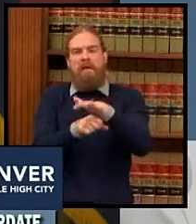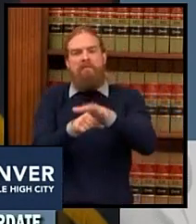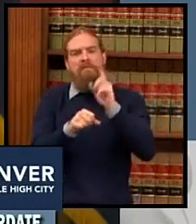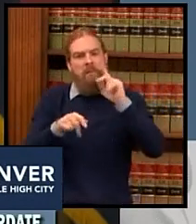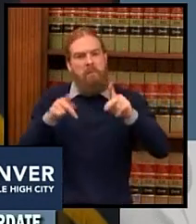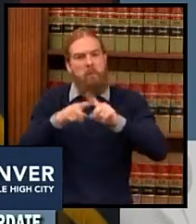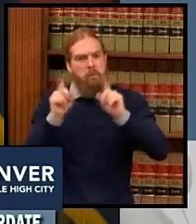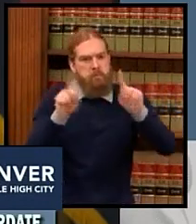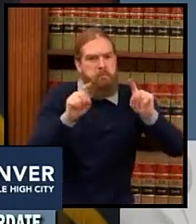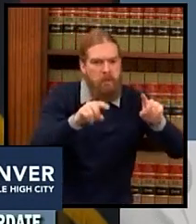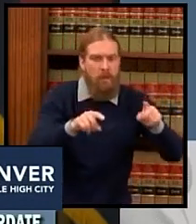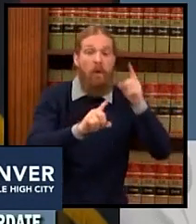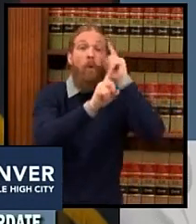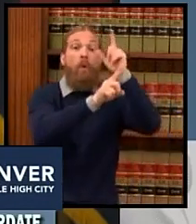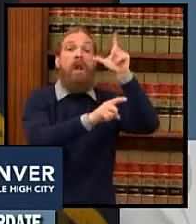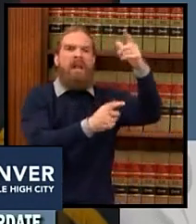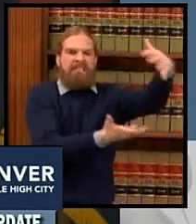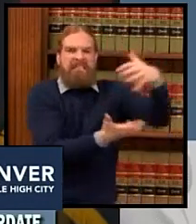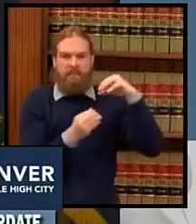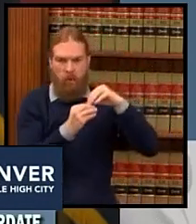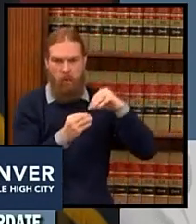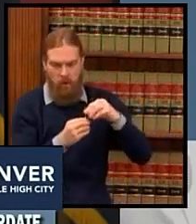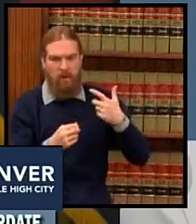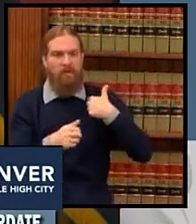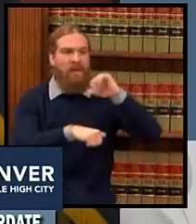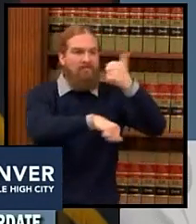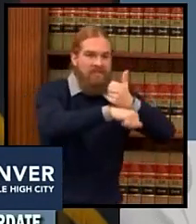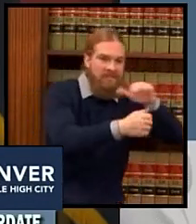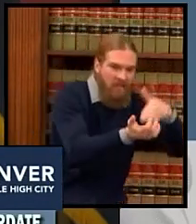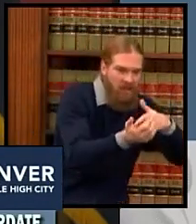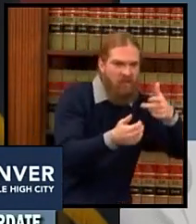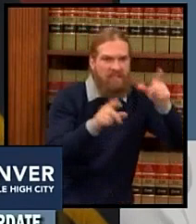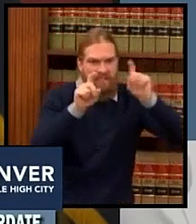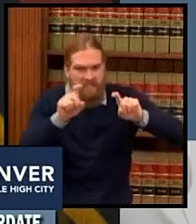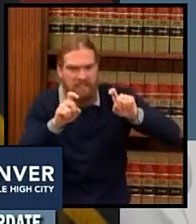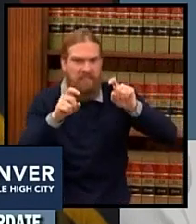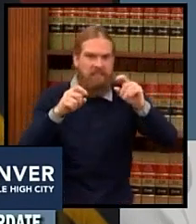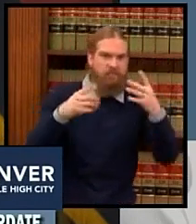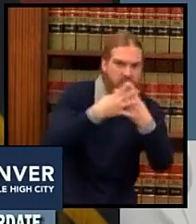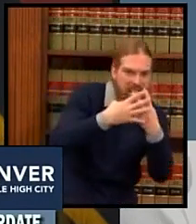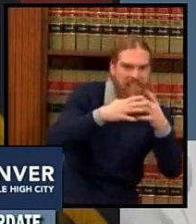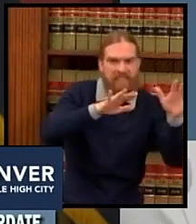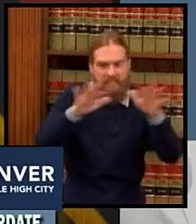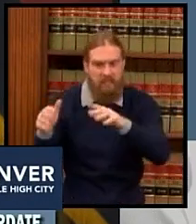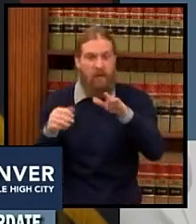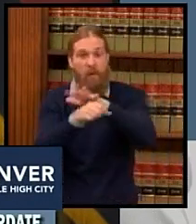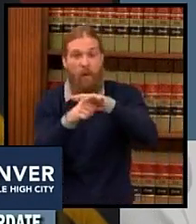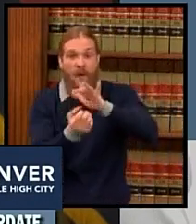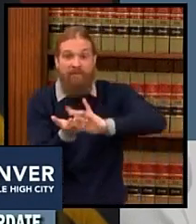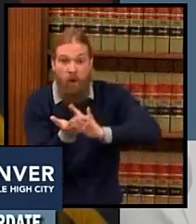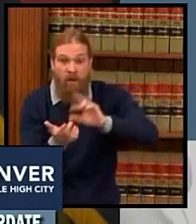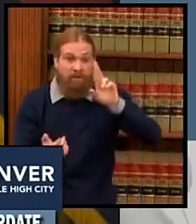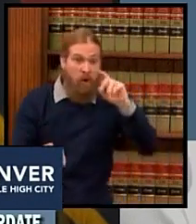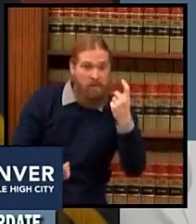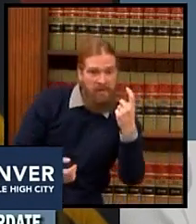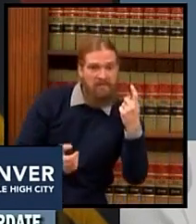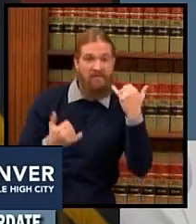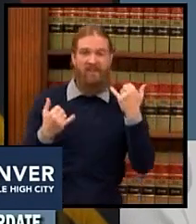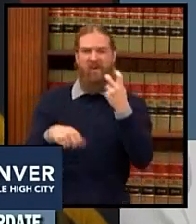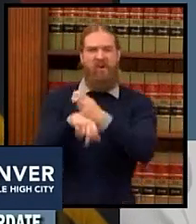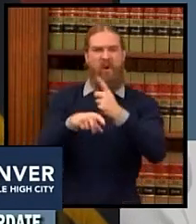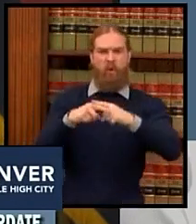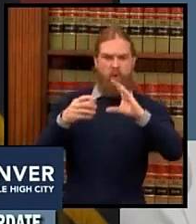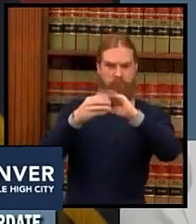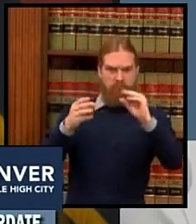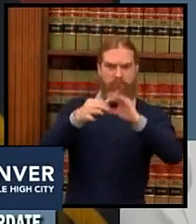setting up to address equity gaps, local pharmacies. It's hard to say what does the